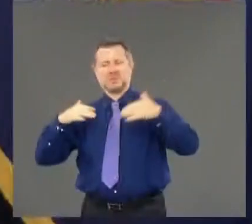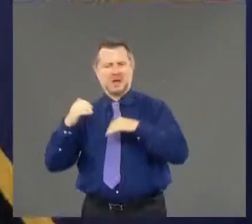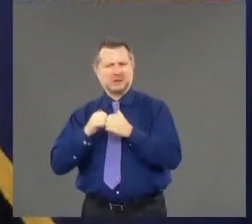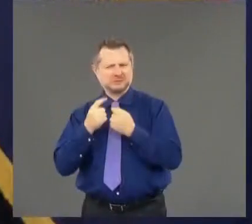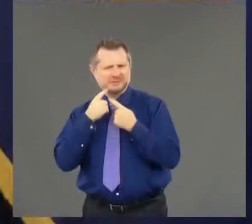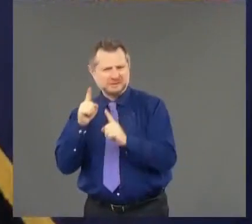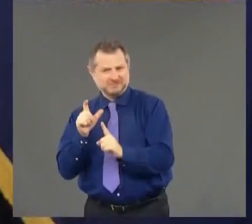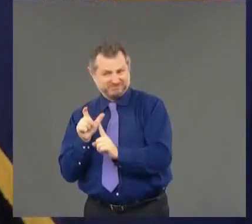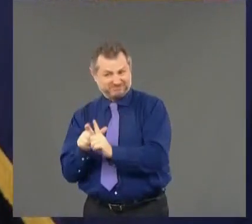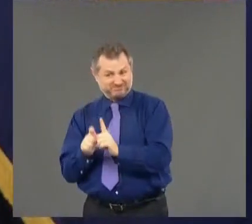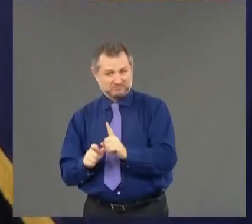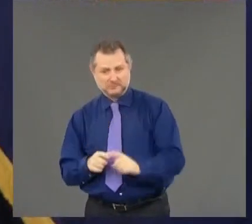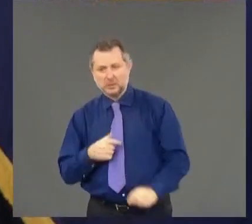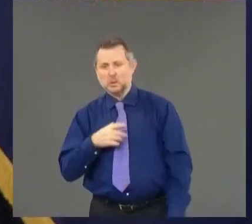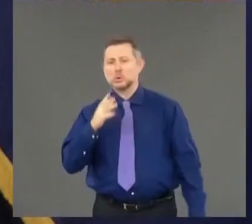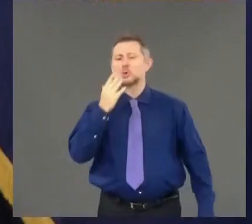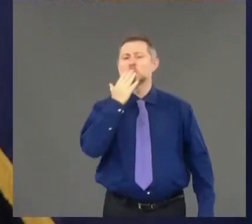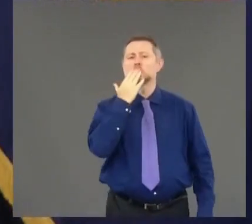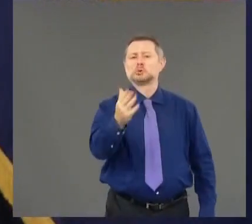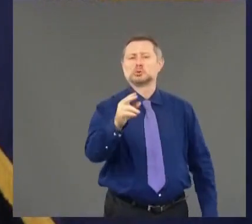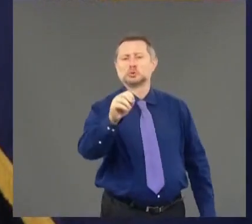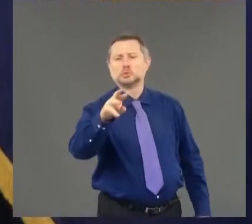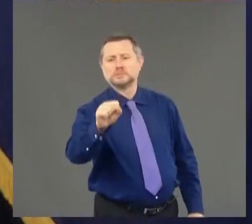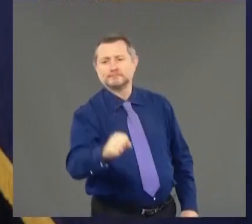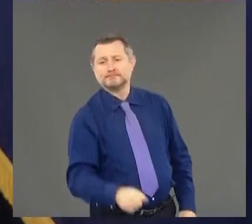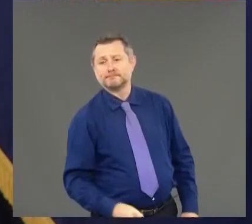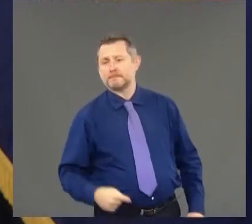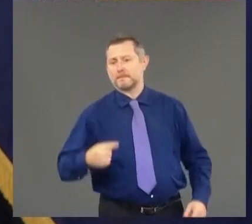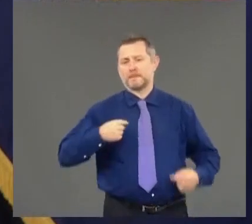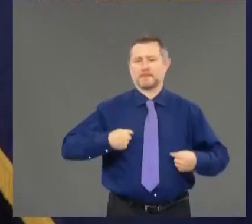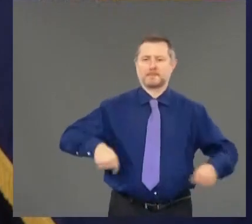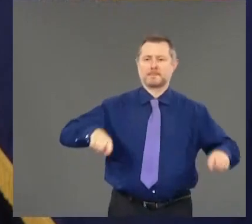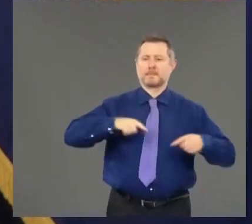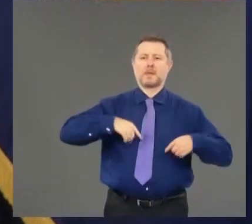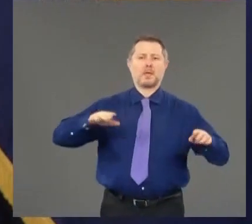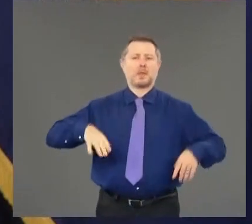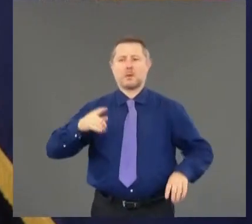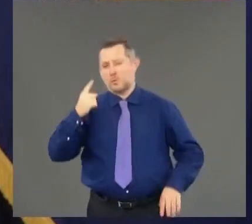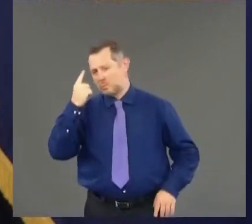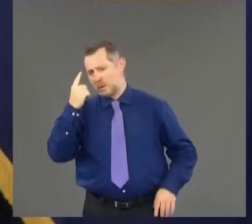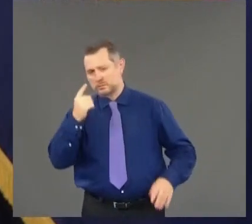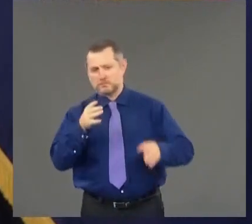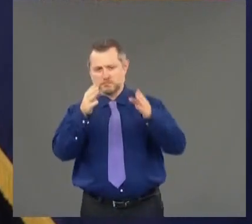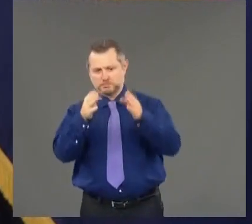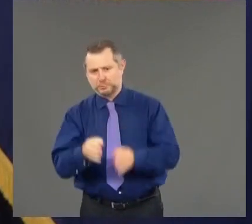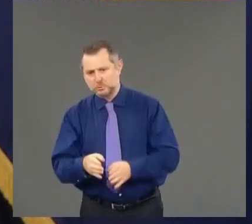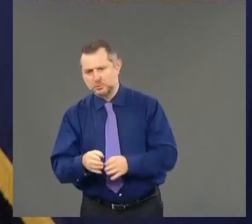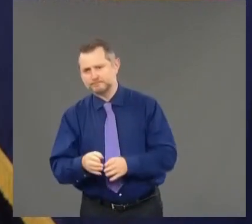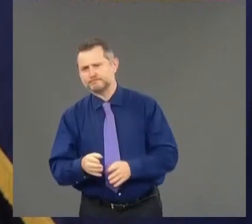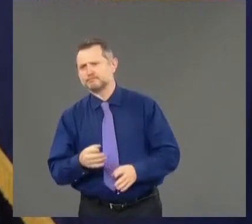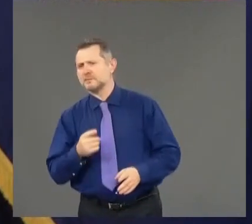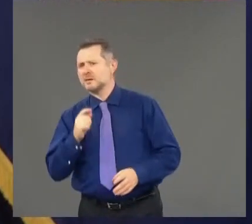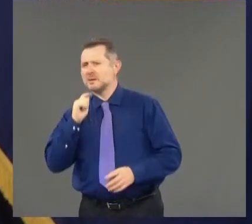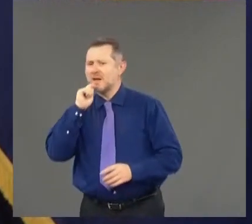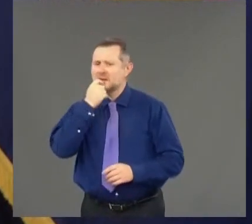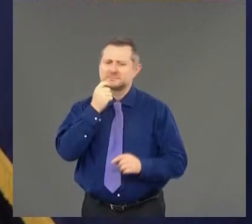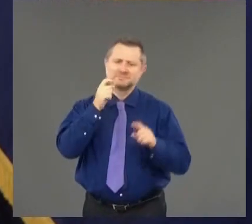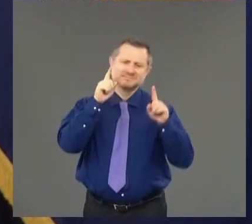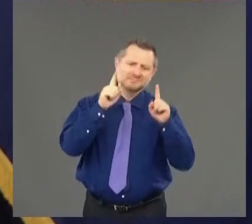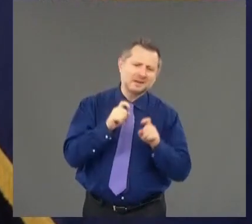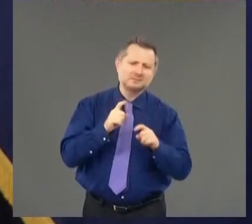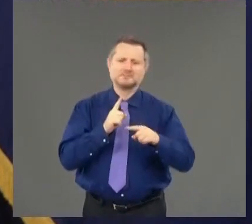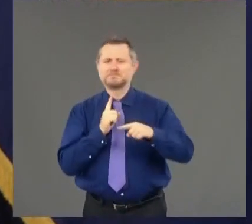Well, we have not had a person test positive who has come